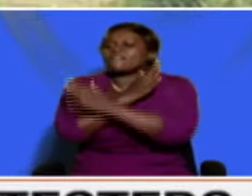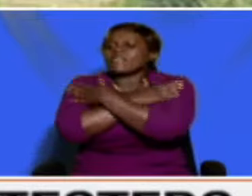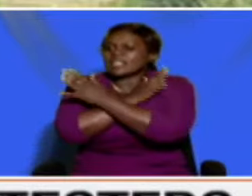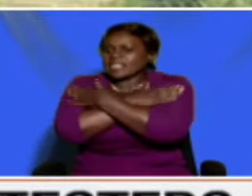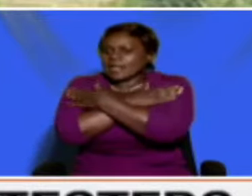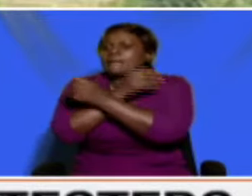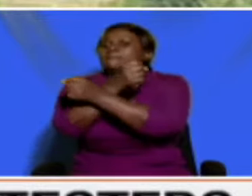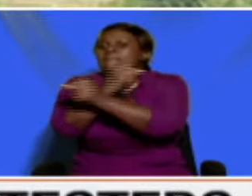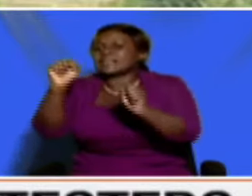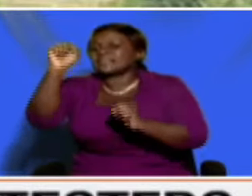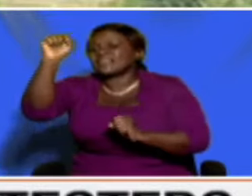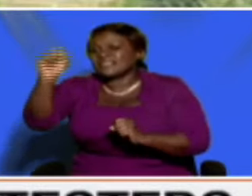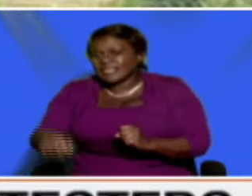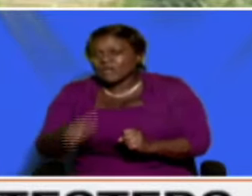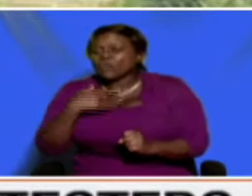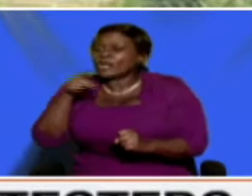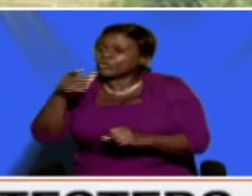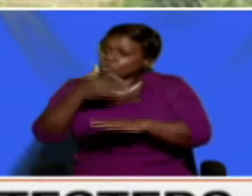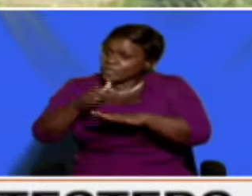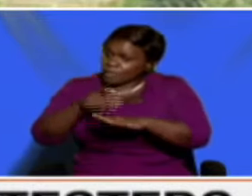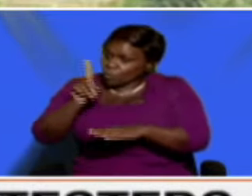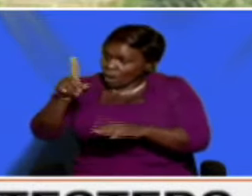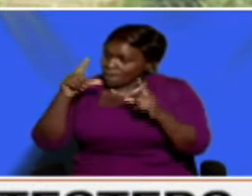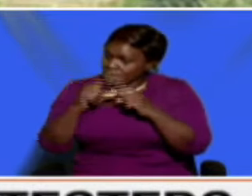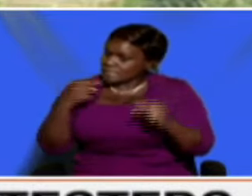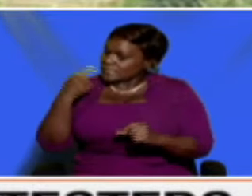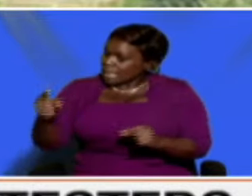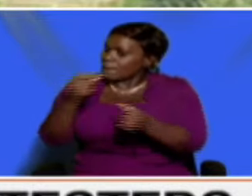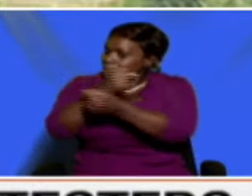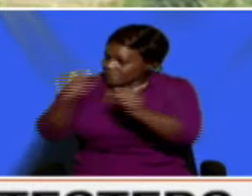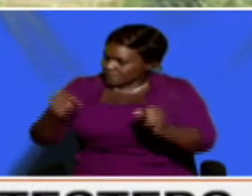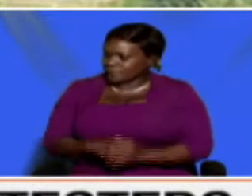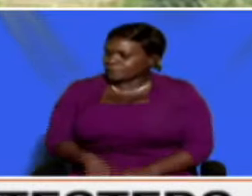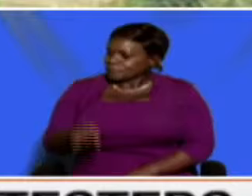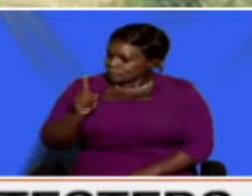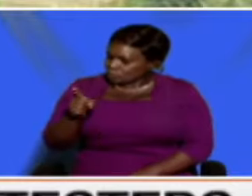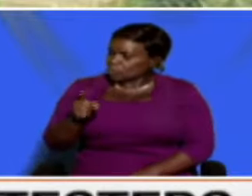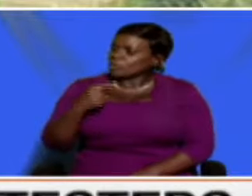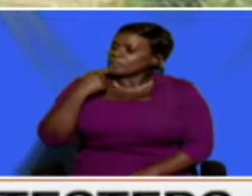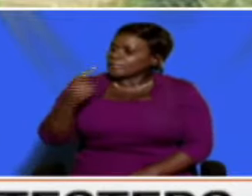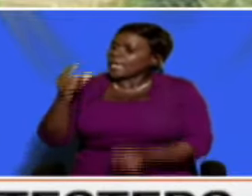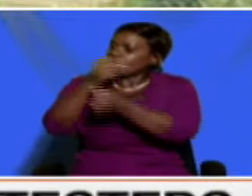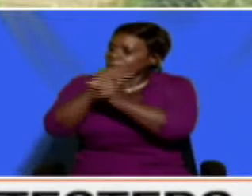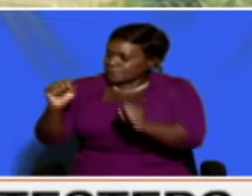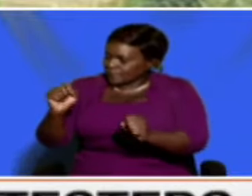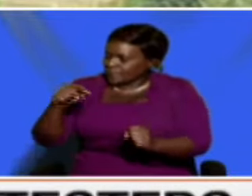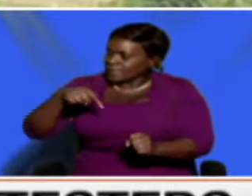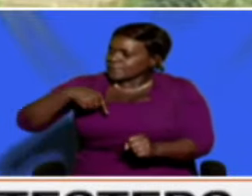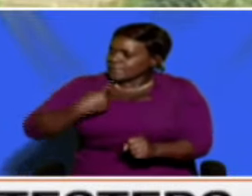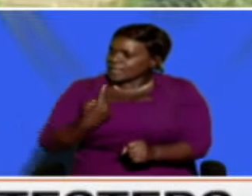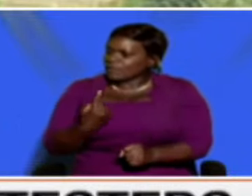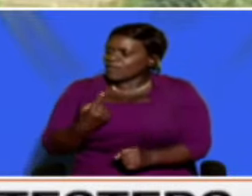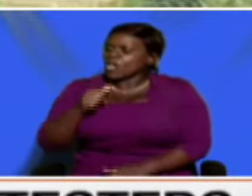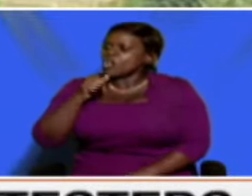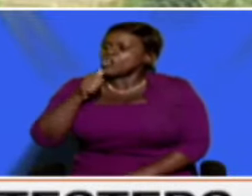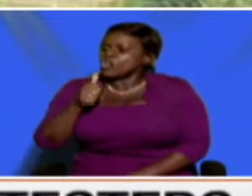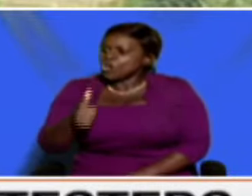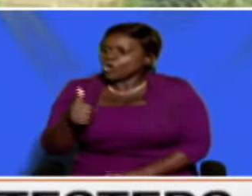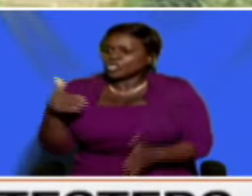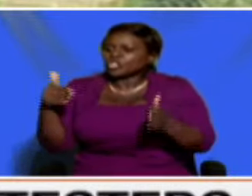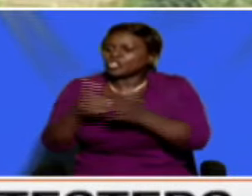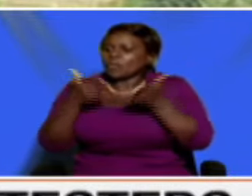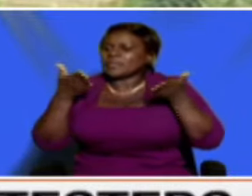president, and we want to send you with one message to him. That one, we are not ending